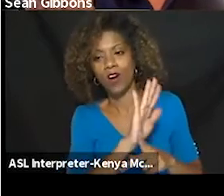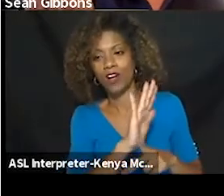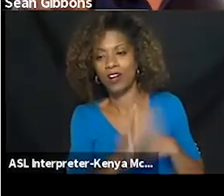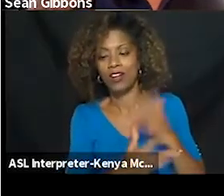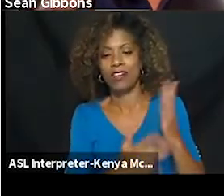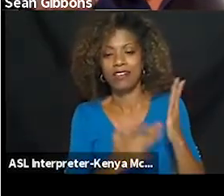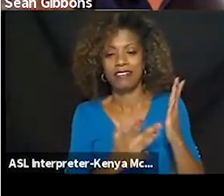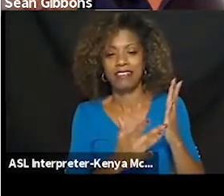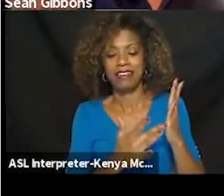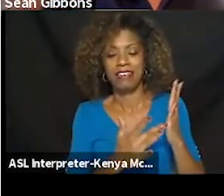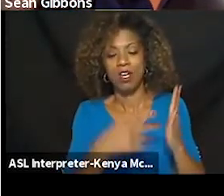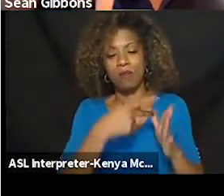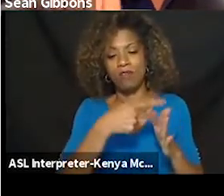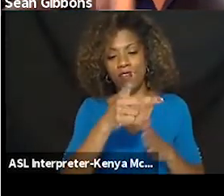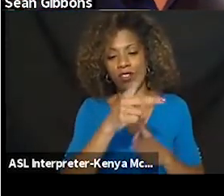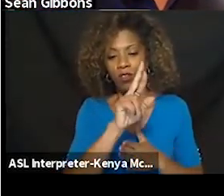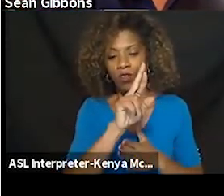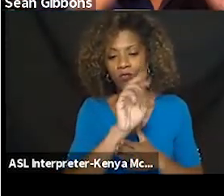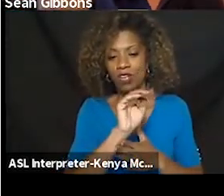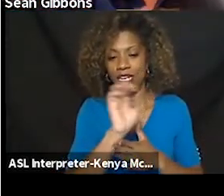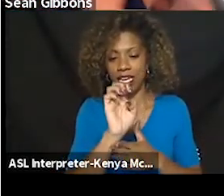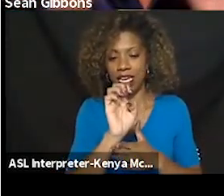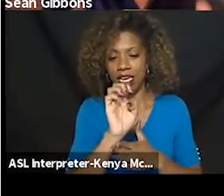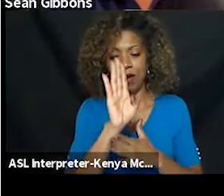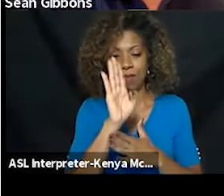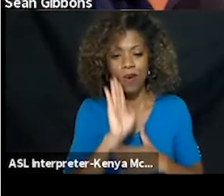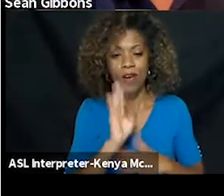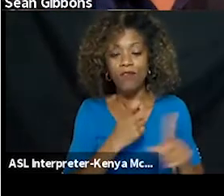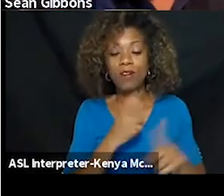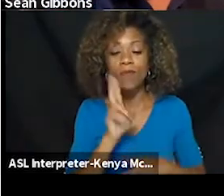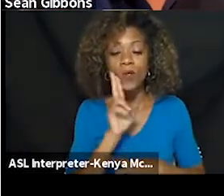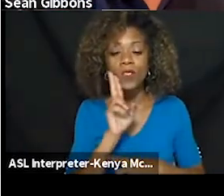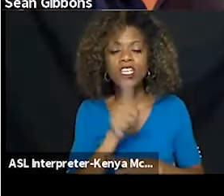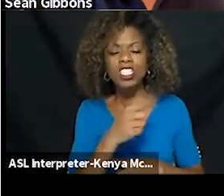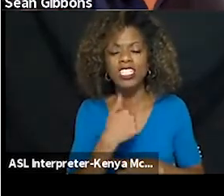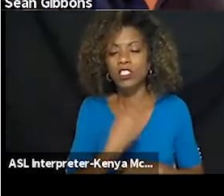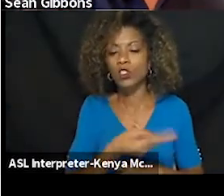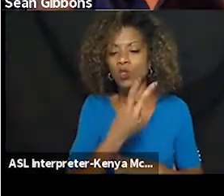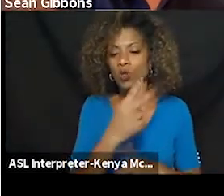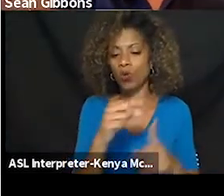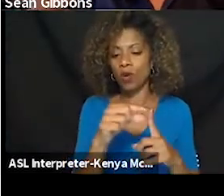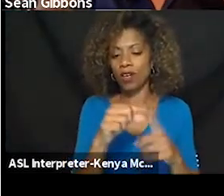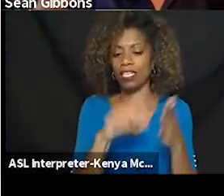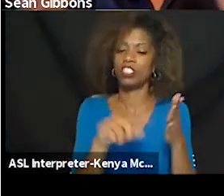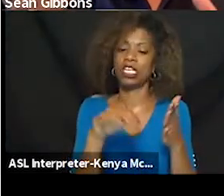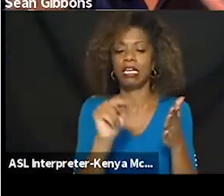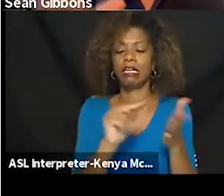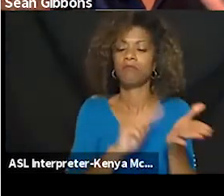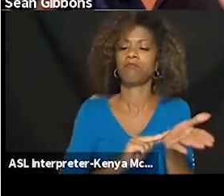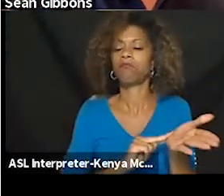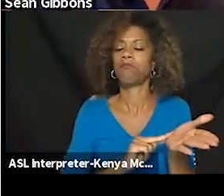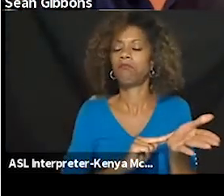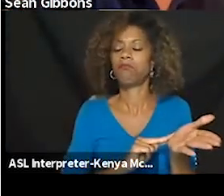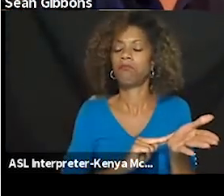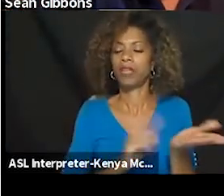two-word check-in. In 2 words, how are you doing right now? Hope you're doing well, but I get it. We're in the midst of a lot of stuff going on right now, gang. So maybe doing well is